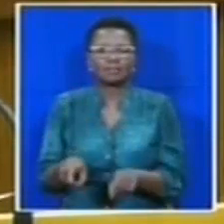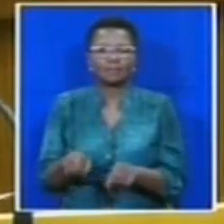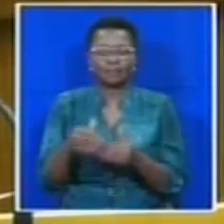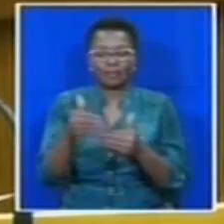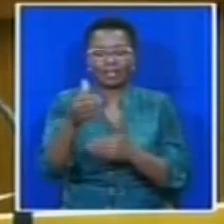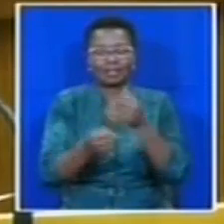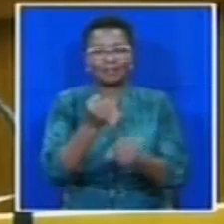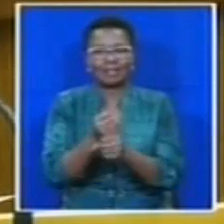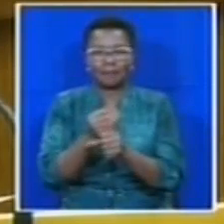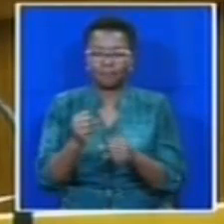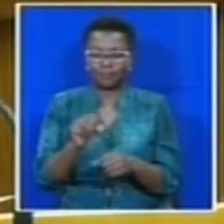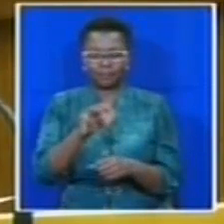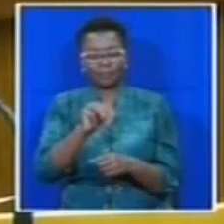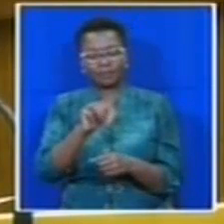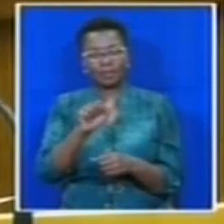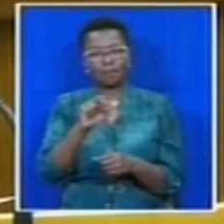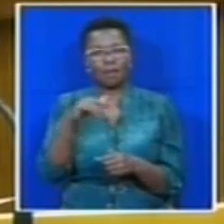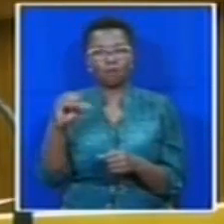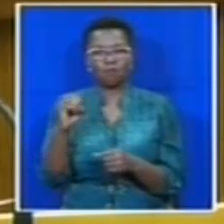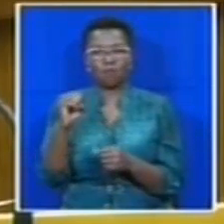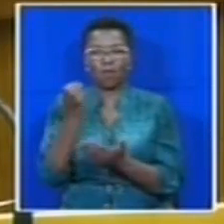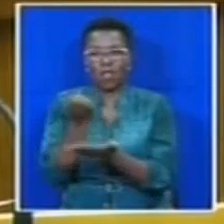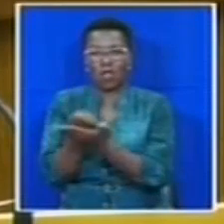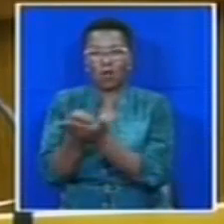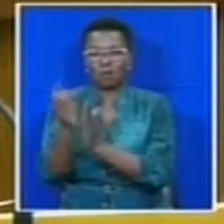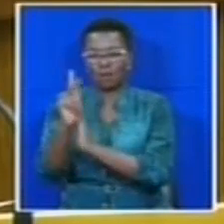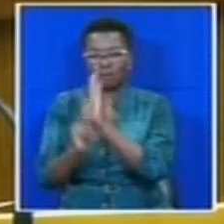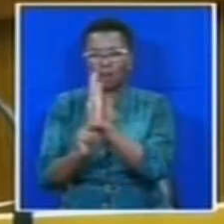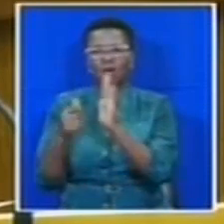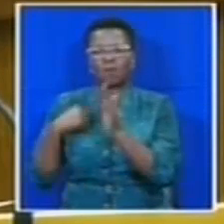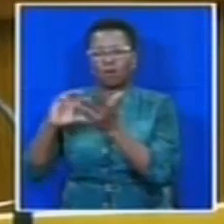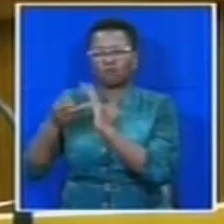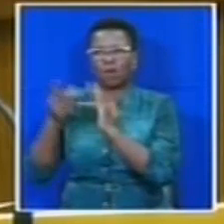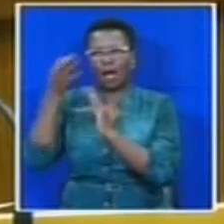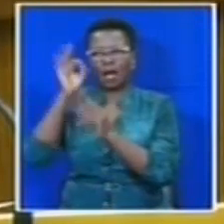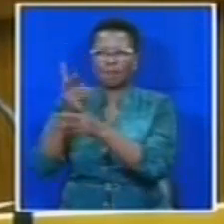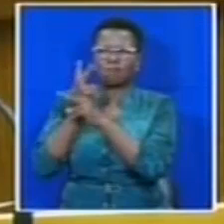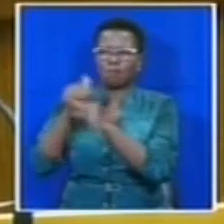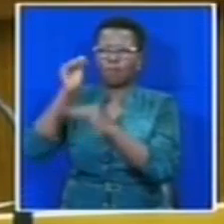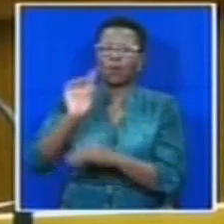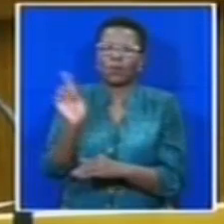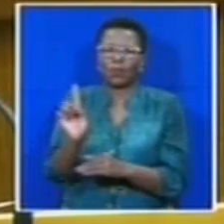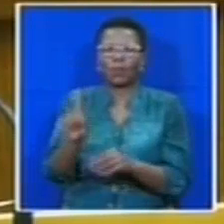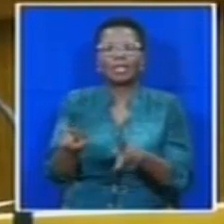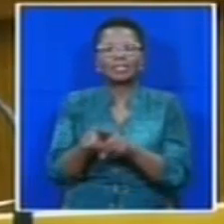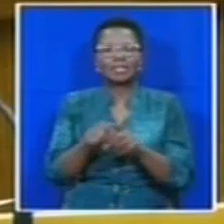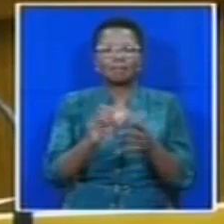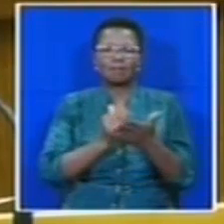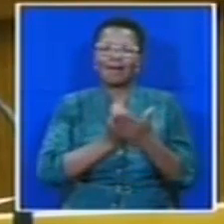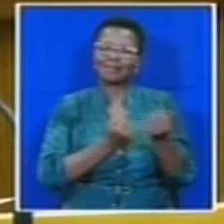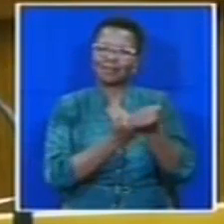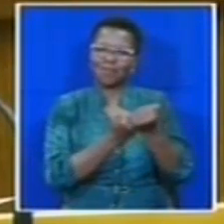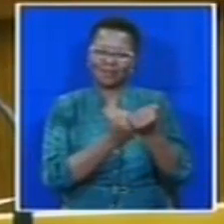frameworks set limits to government debt and expenditure, as I've indicated, while supporting stronger public and private